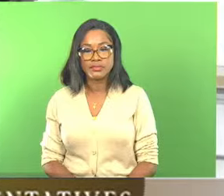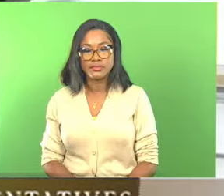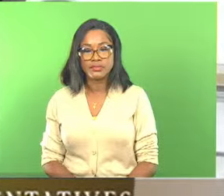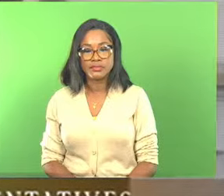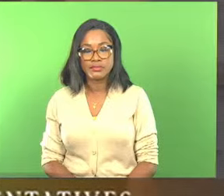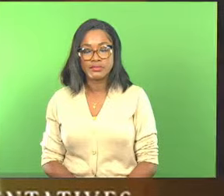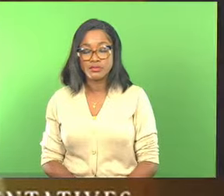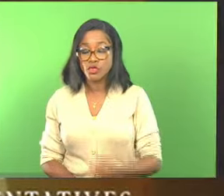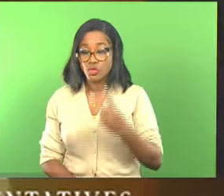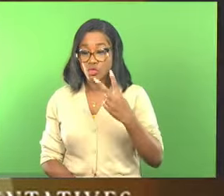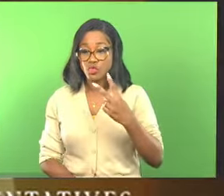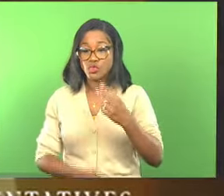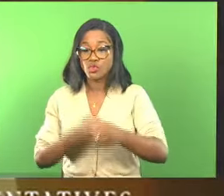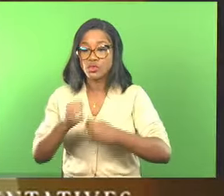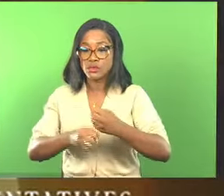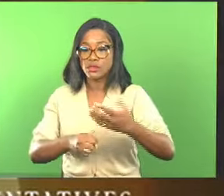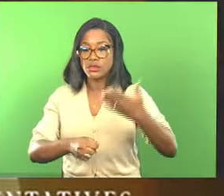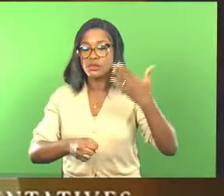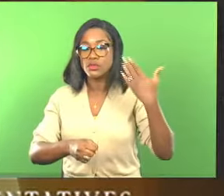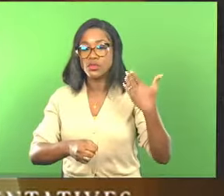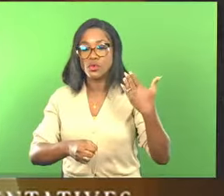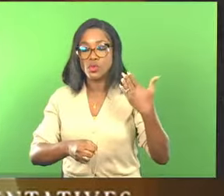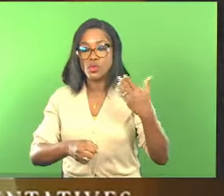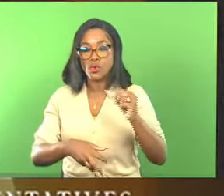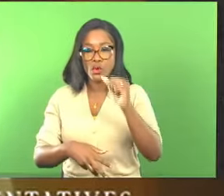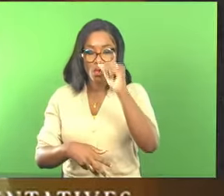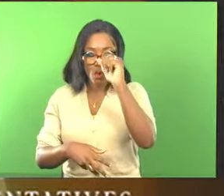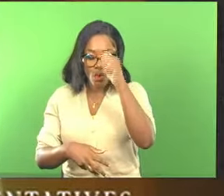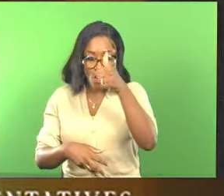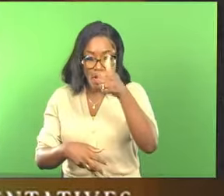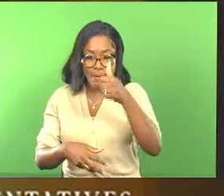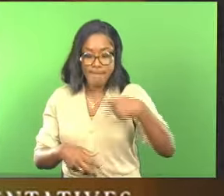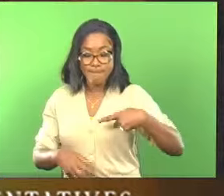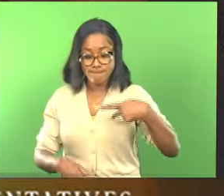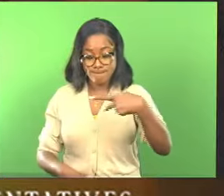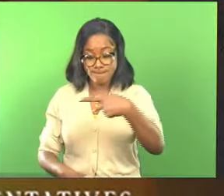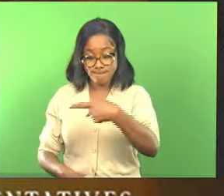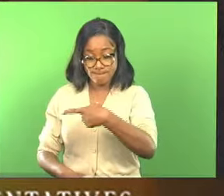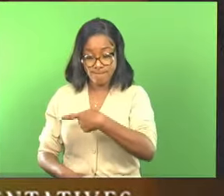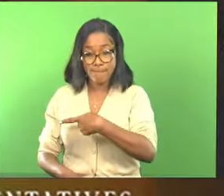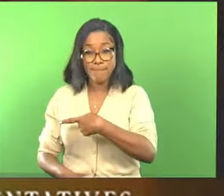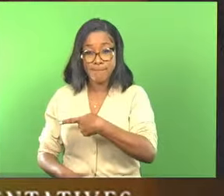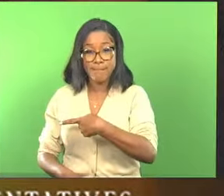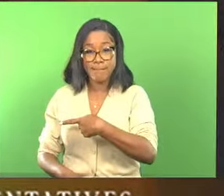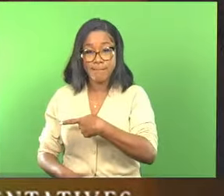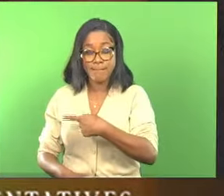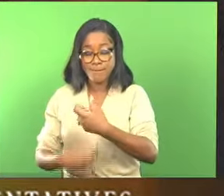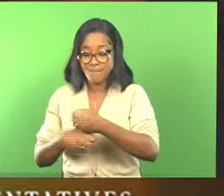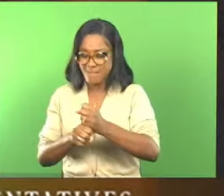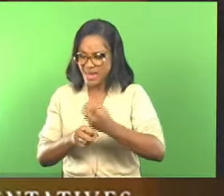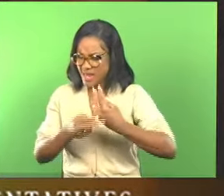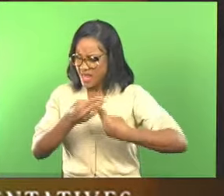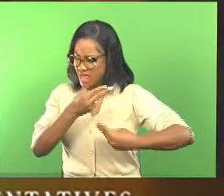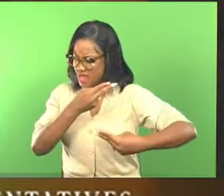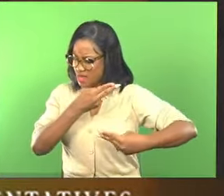Two years ago, the Indian Parliament took a historic step,